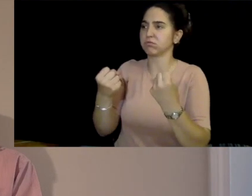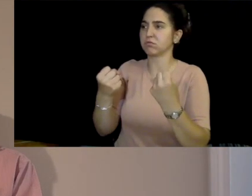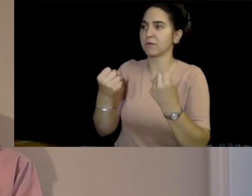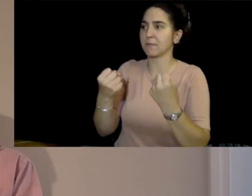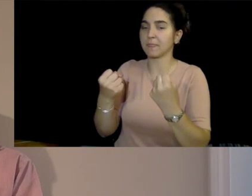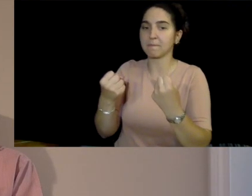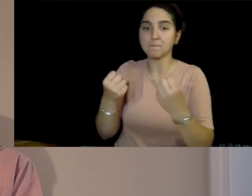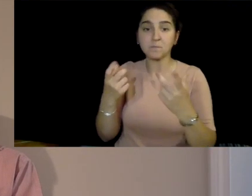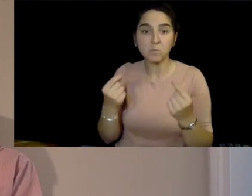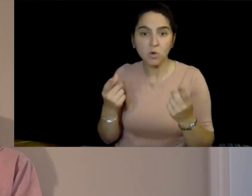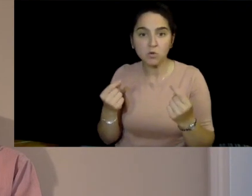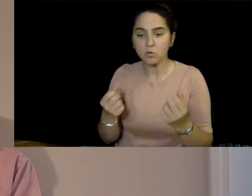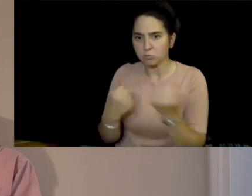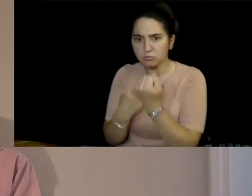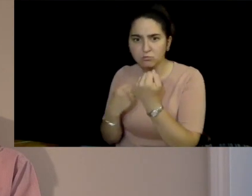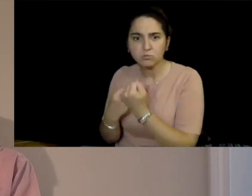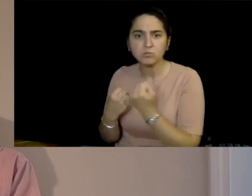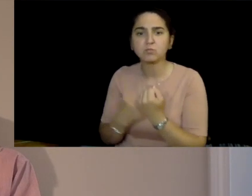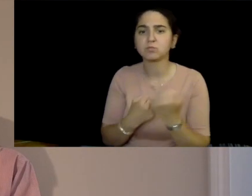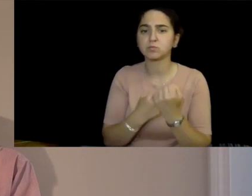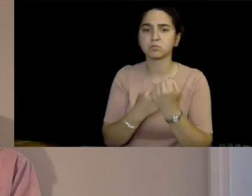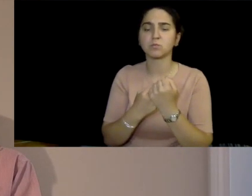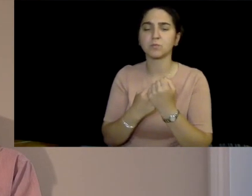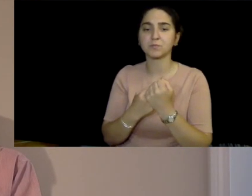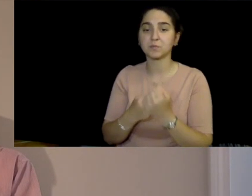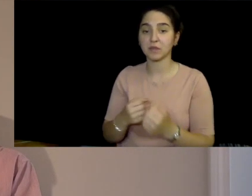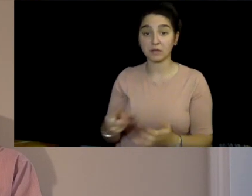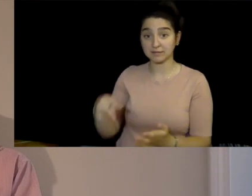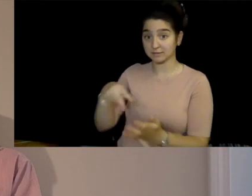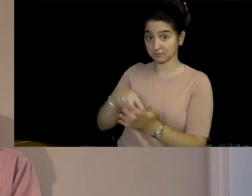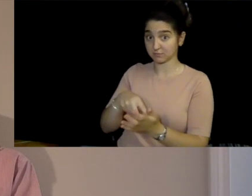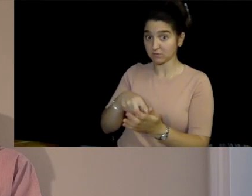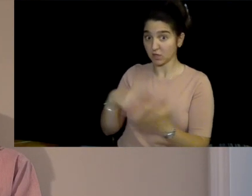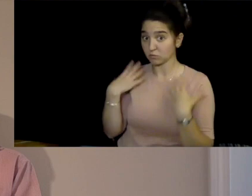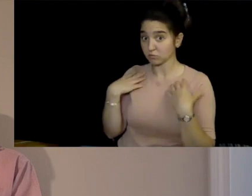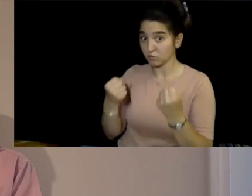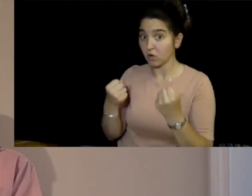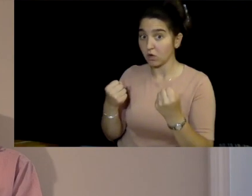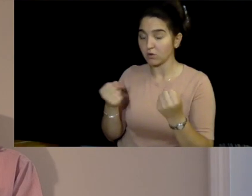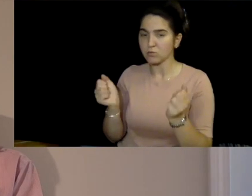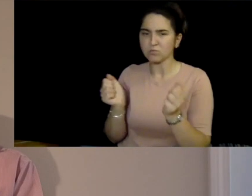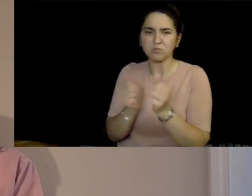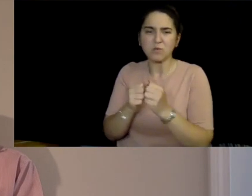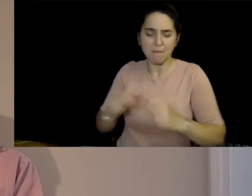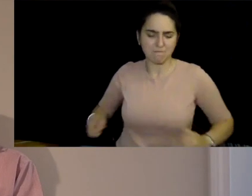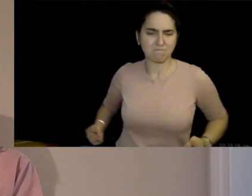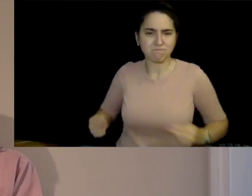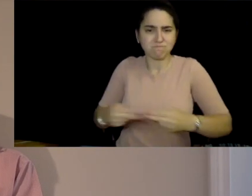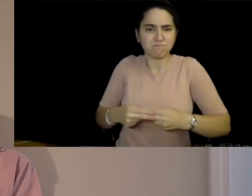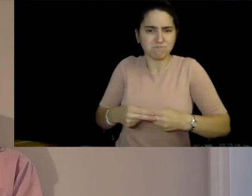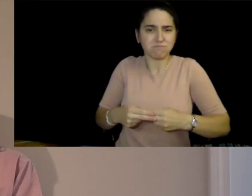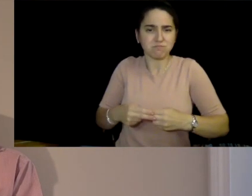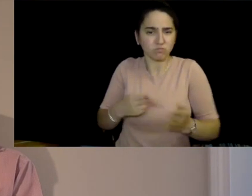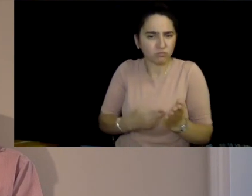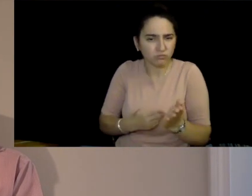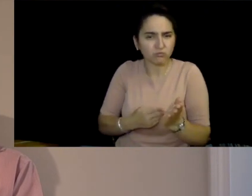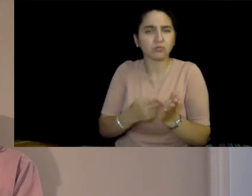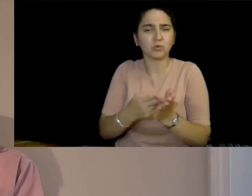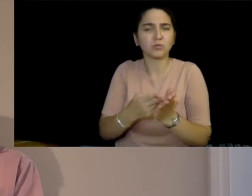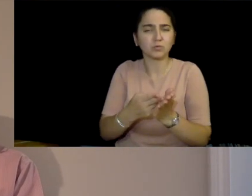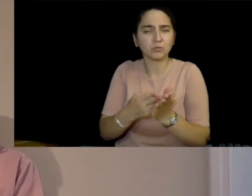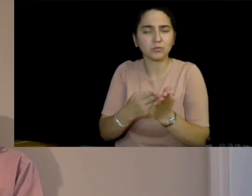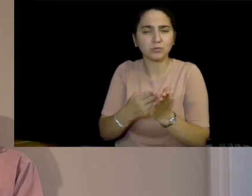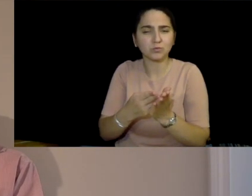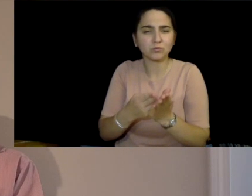stand. Stand firm, then, with the belt of truth buckled around your waist, with